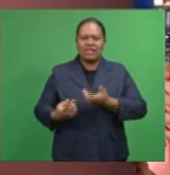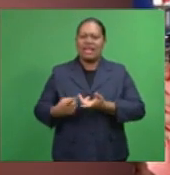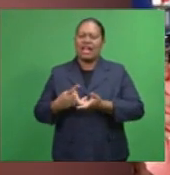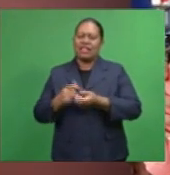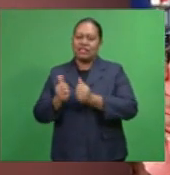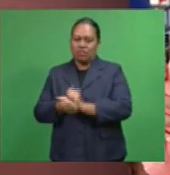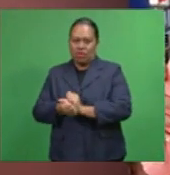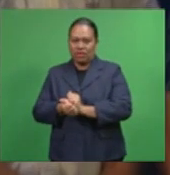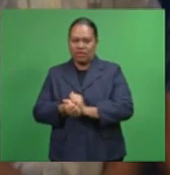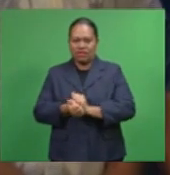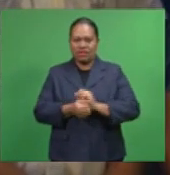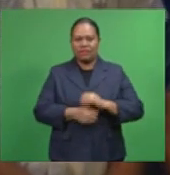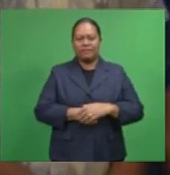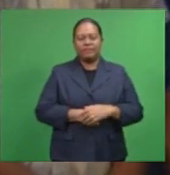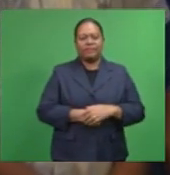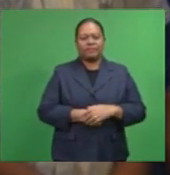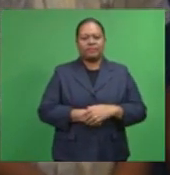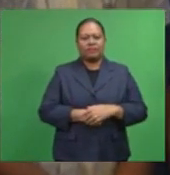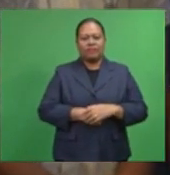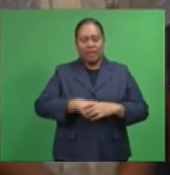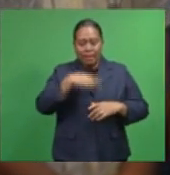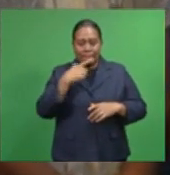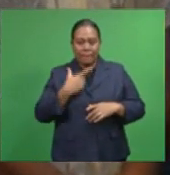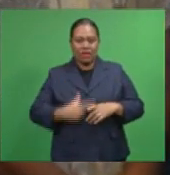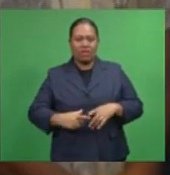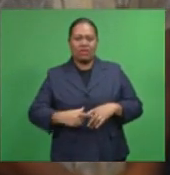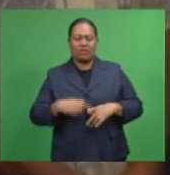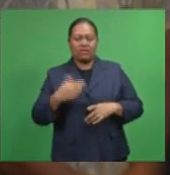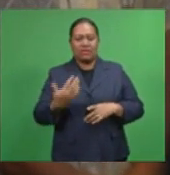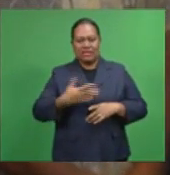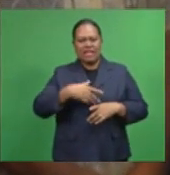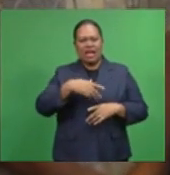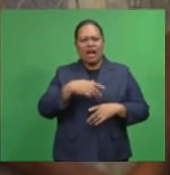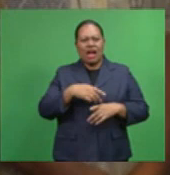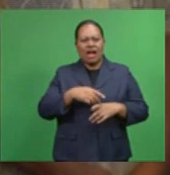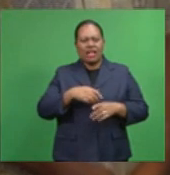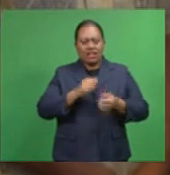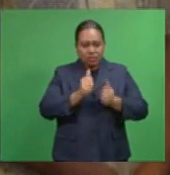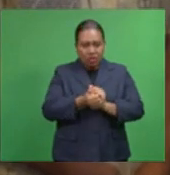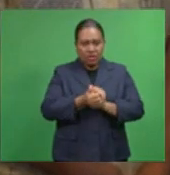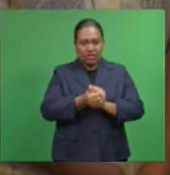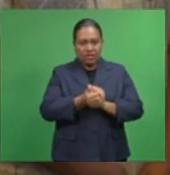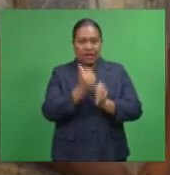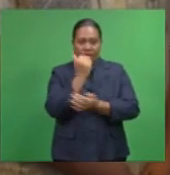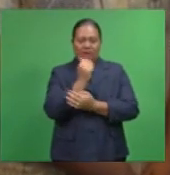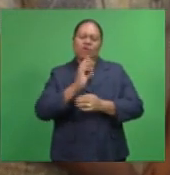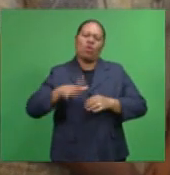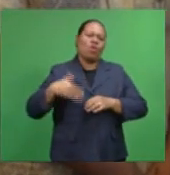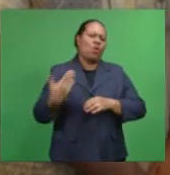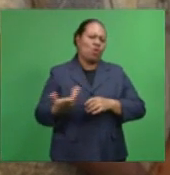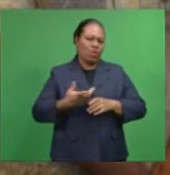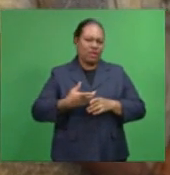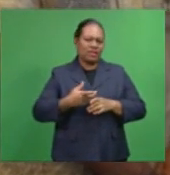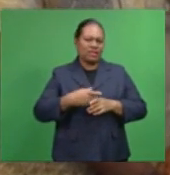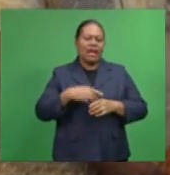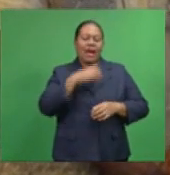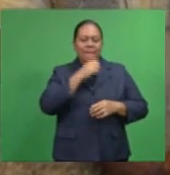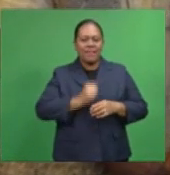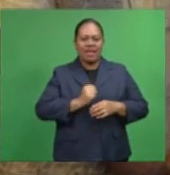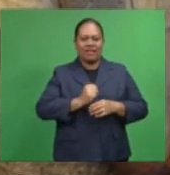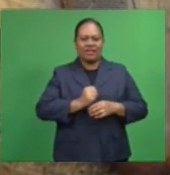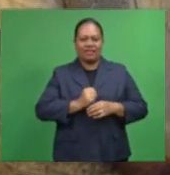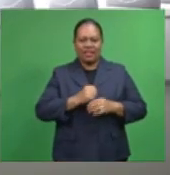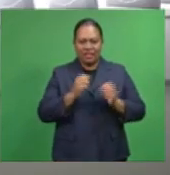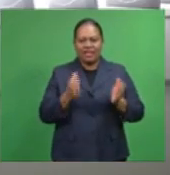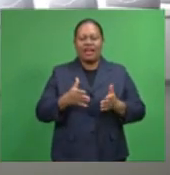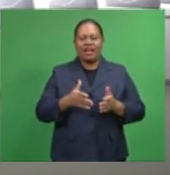sporting fraternity. And because rugby is such a male-dominated sport, when they realized that, okay, she's accepting the